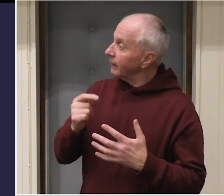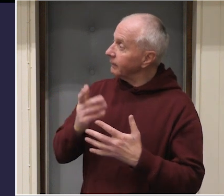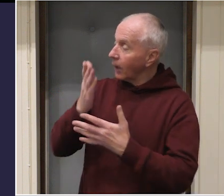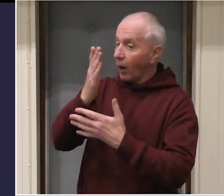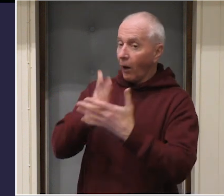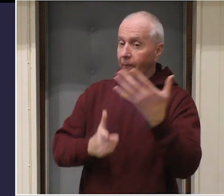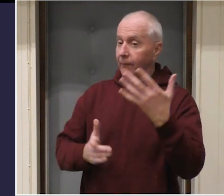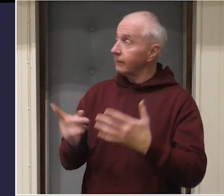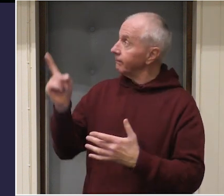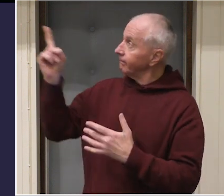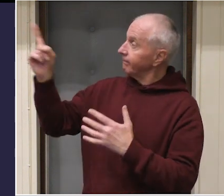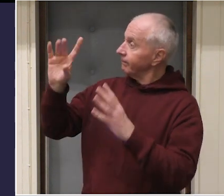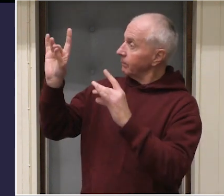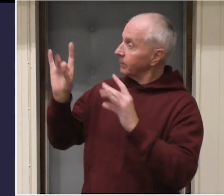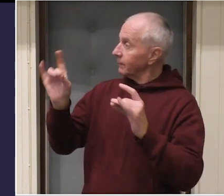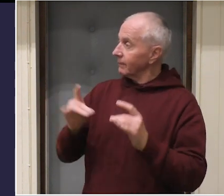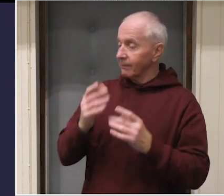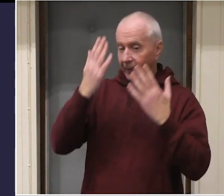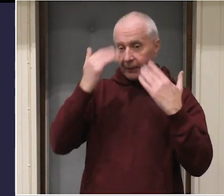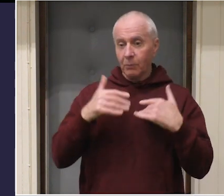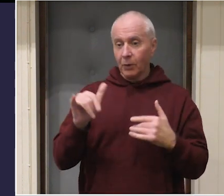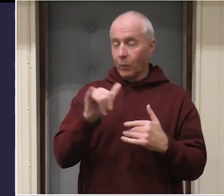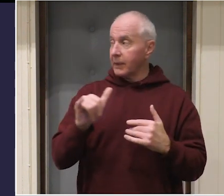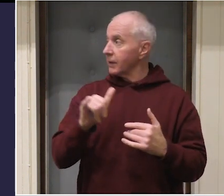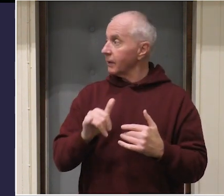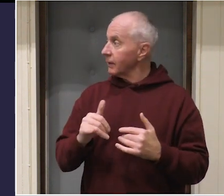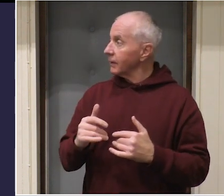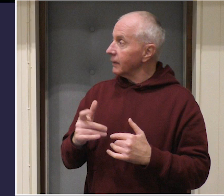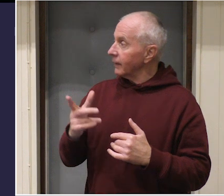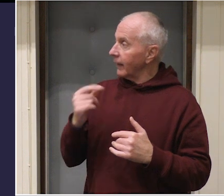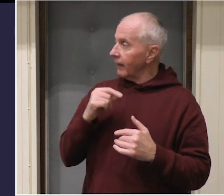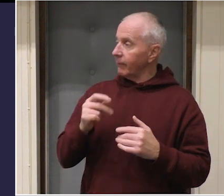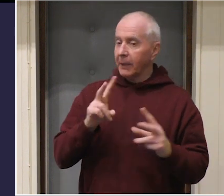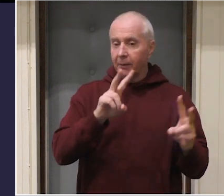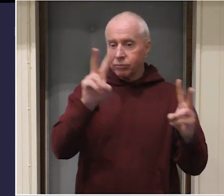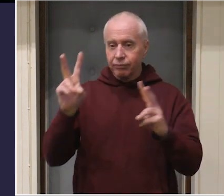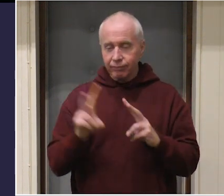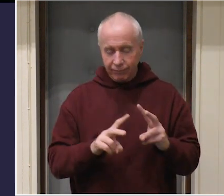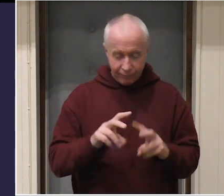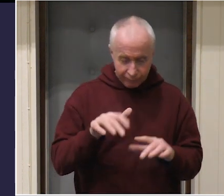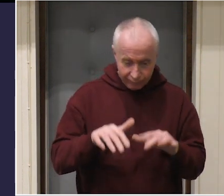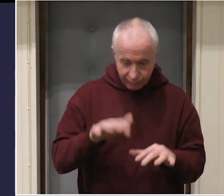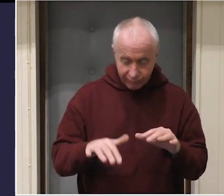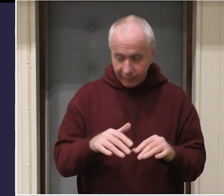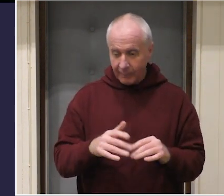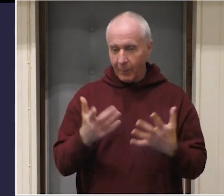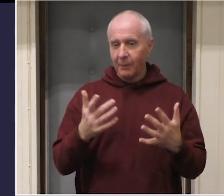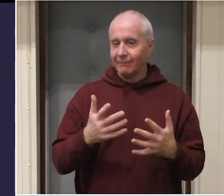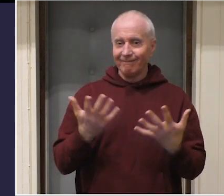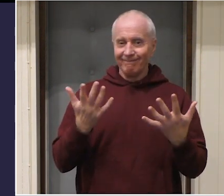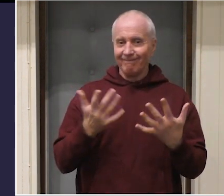binary. I can't tell you which. I probably could if I spent a week sat at my computer. I have better things to